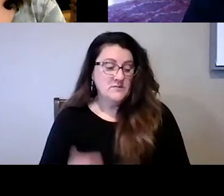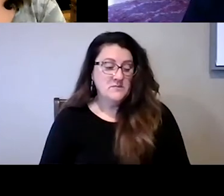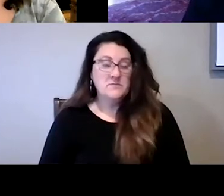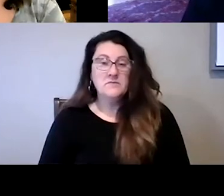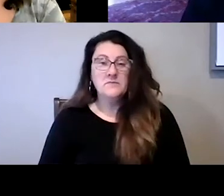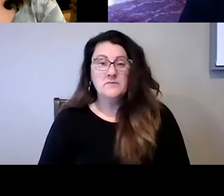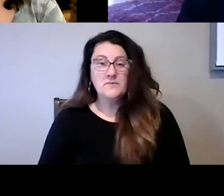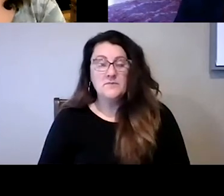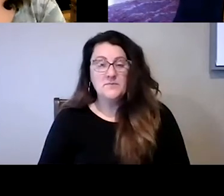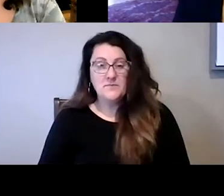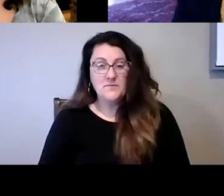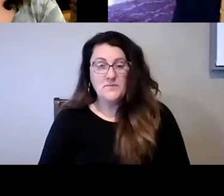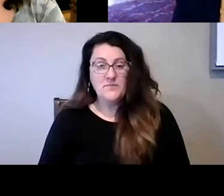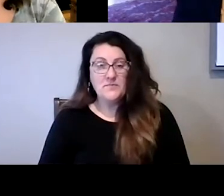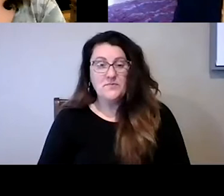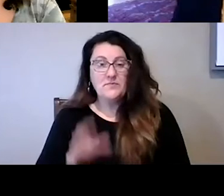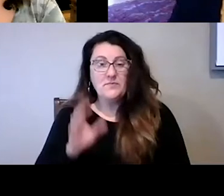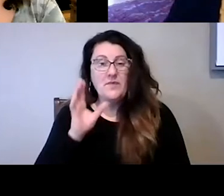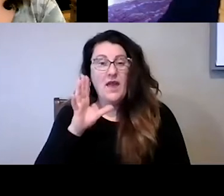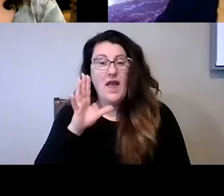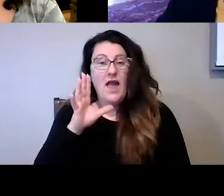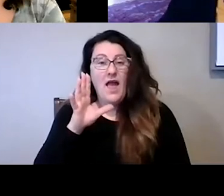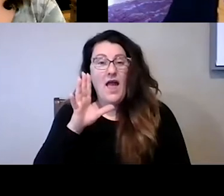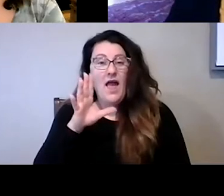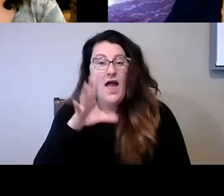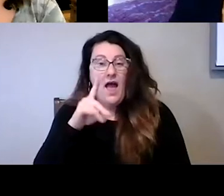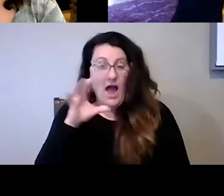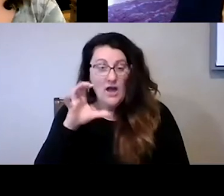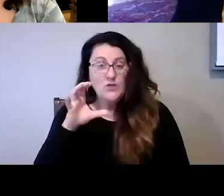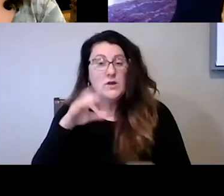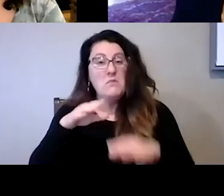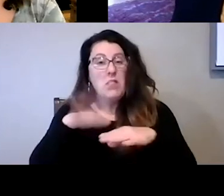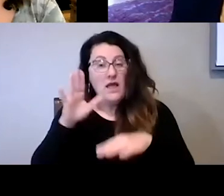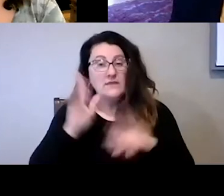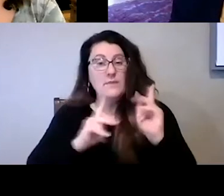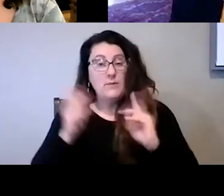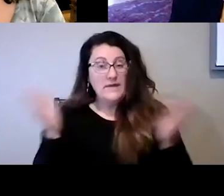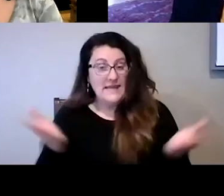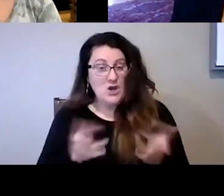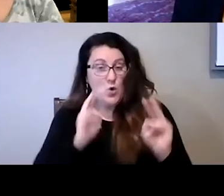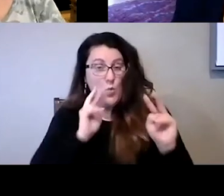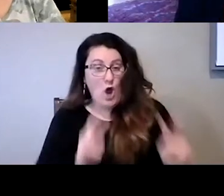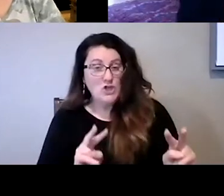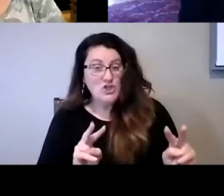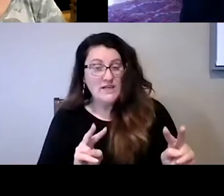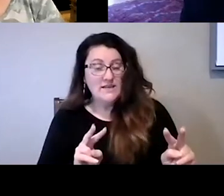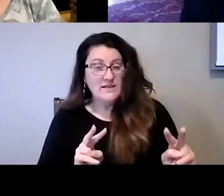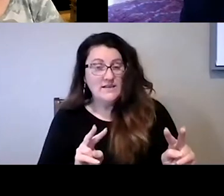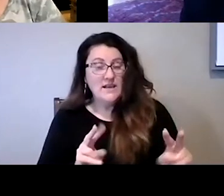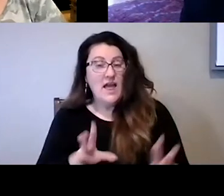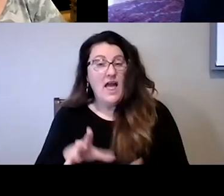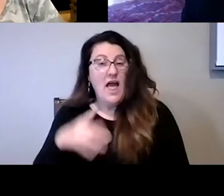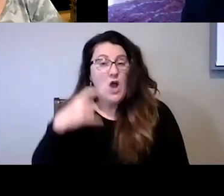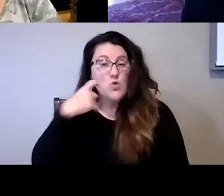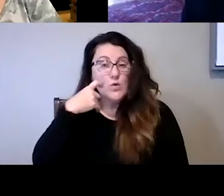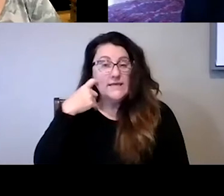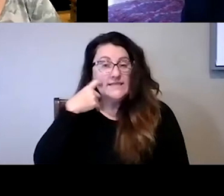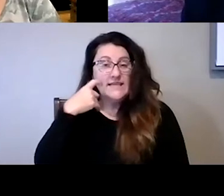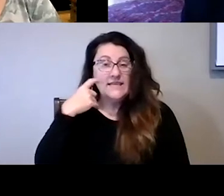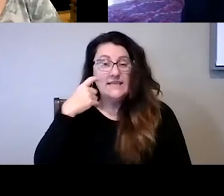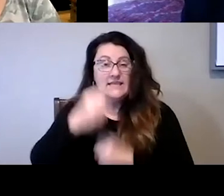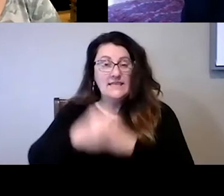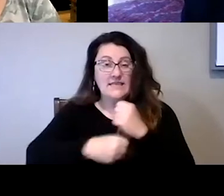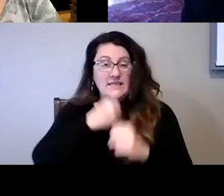the 100+ folks that are here. But I think, in recent